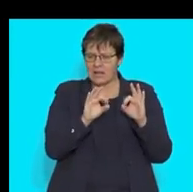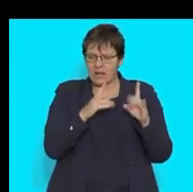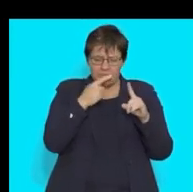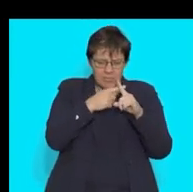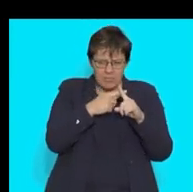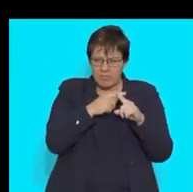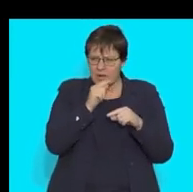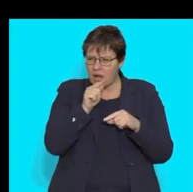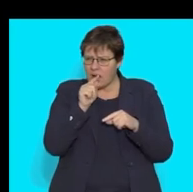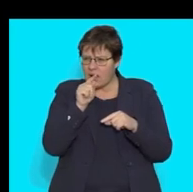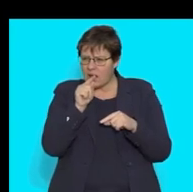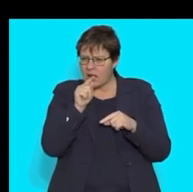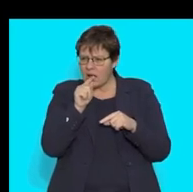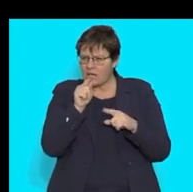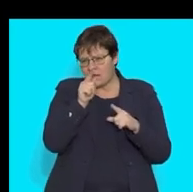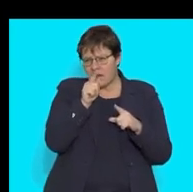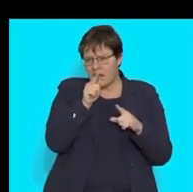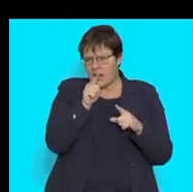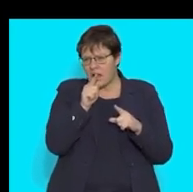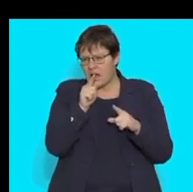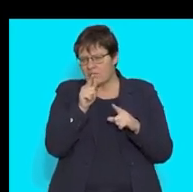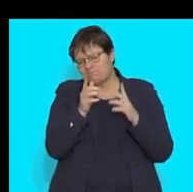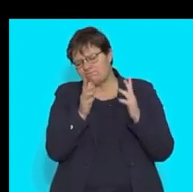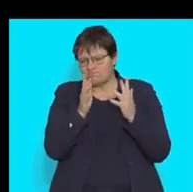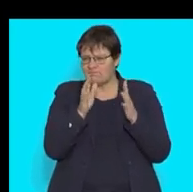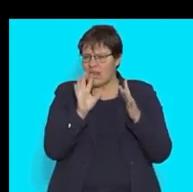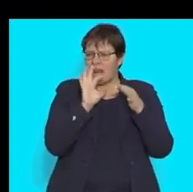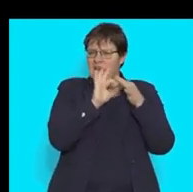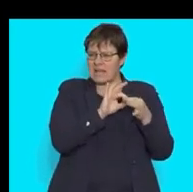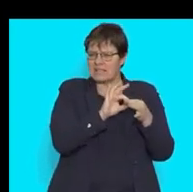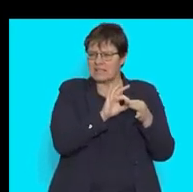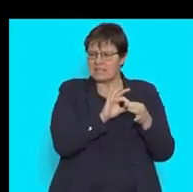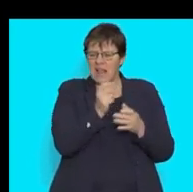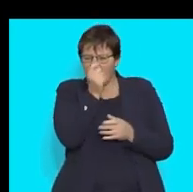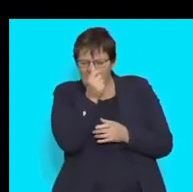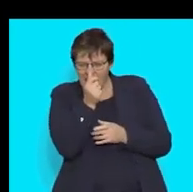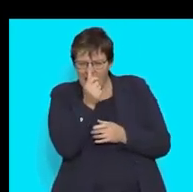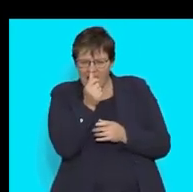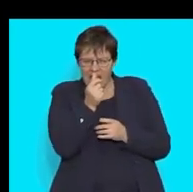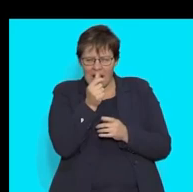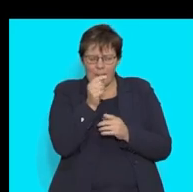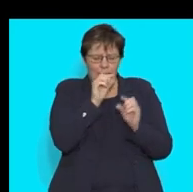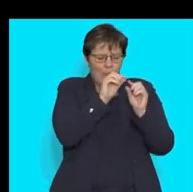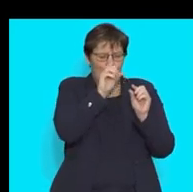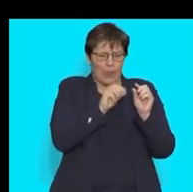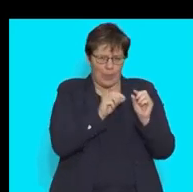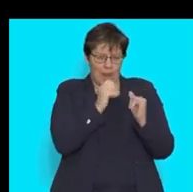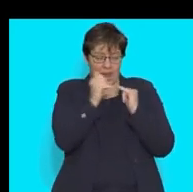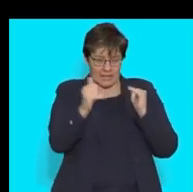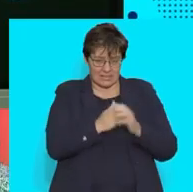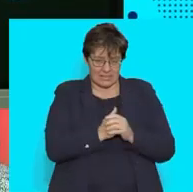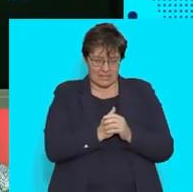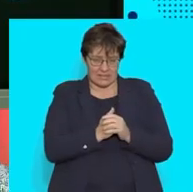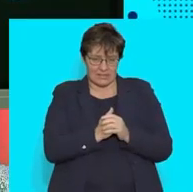exactly the intersection of two lines. There is one that links with two minor lines. So at that